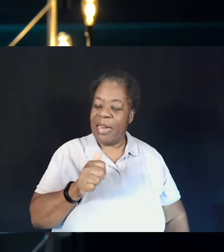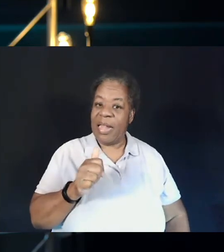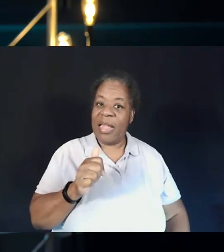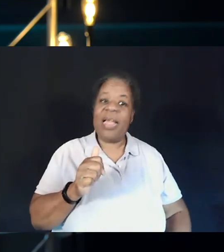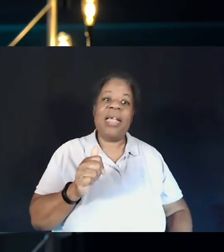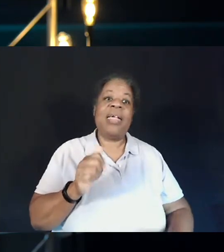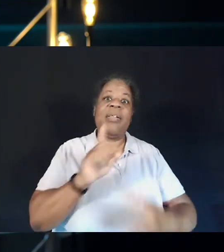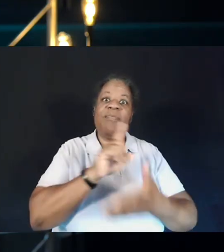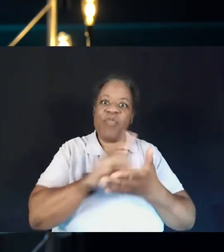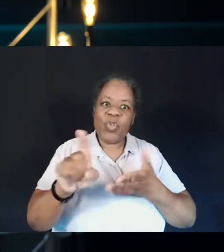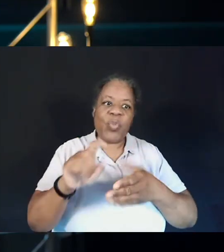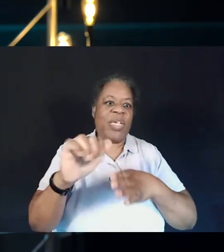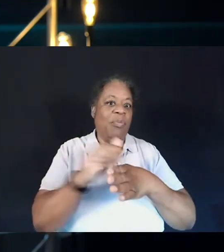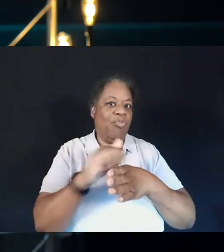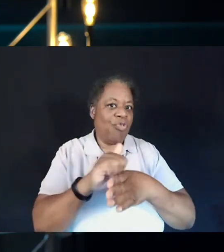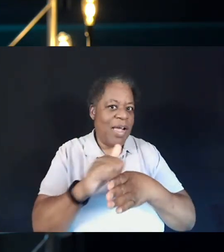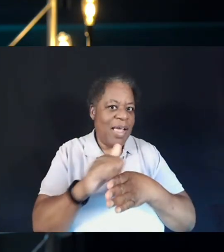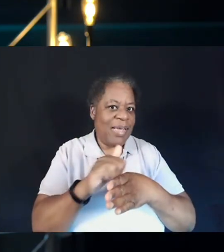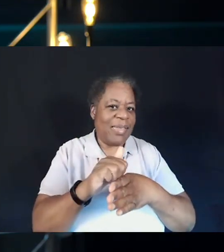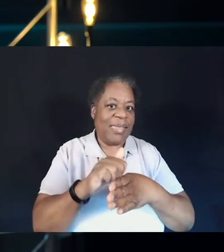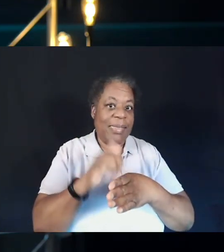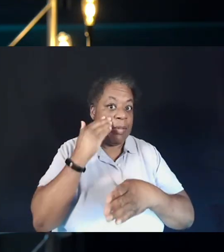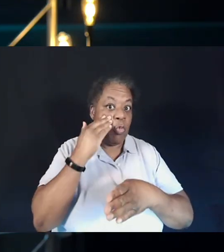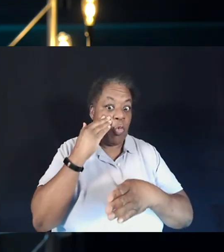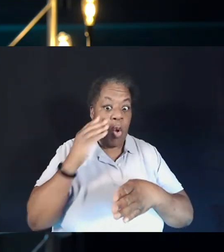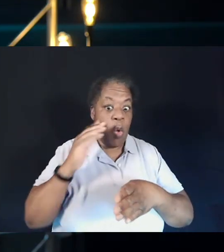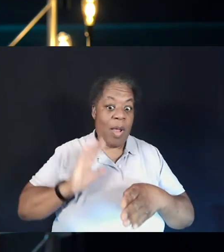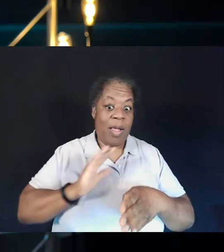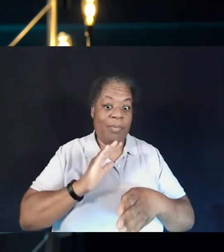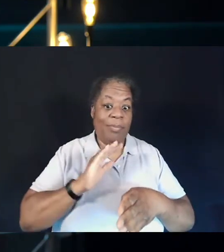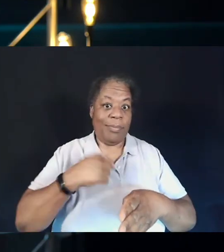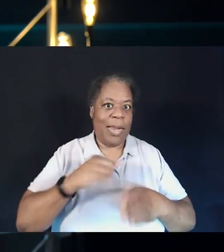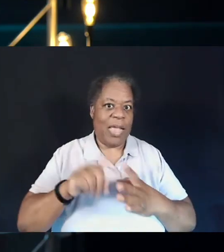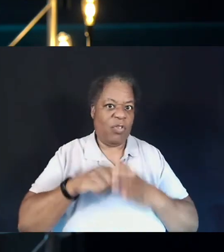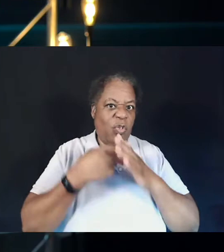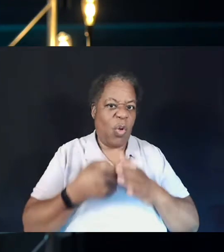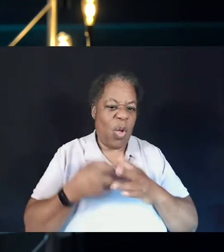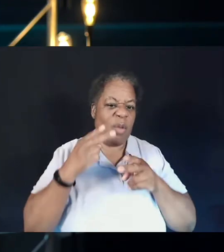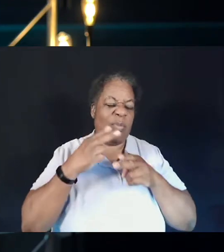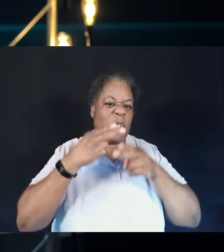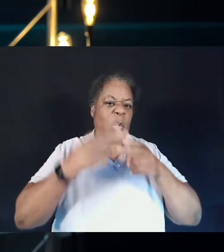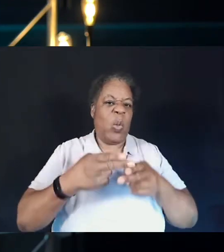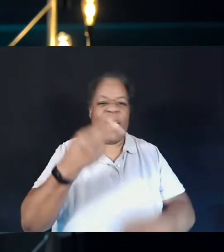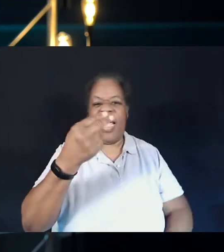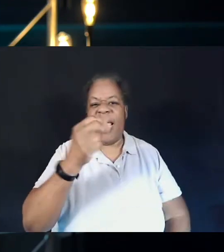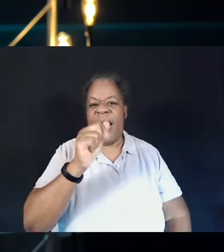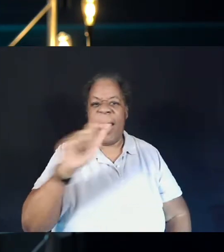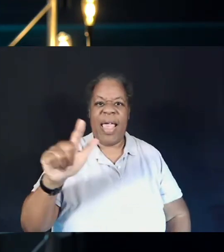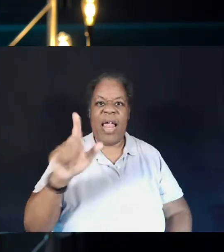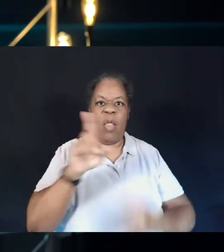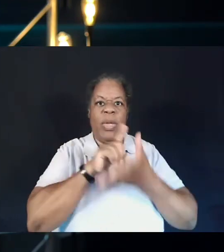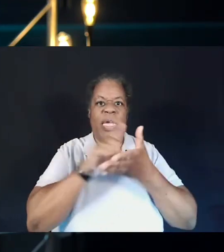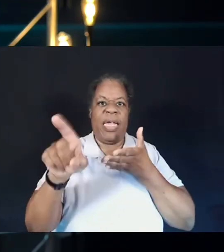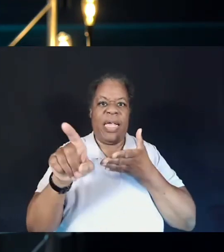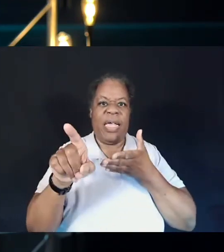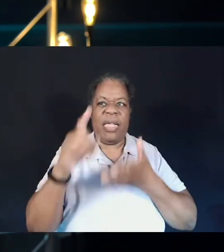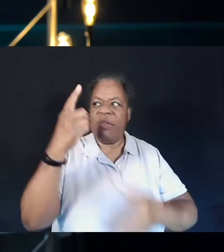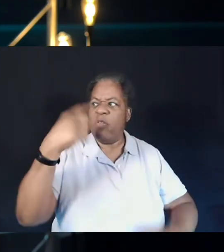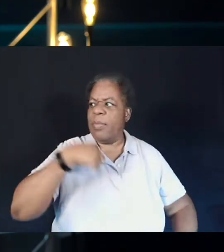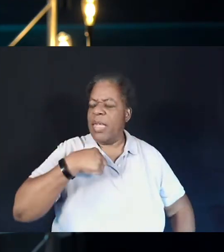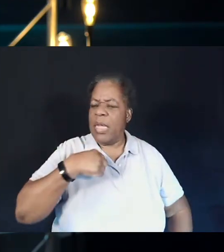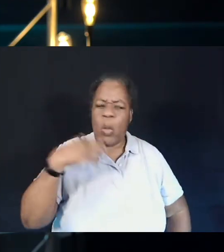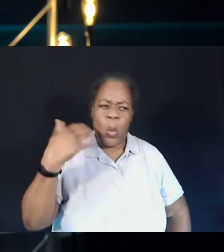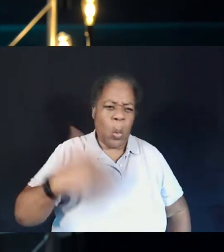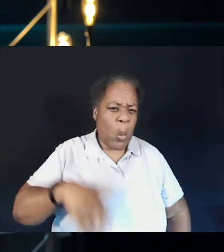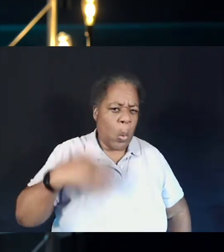I started, was affectionately known by the swim team as Hell Week. And for me, it was, you know, what at the time felt like an almost